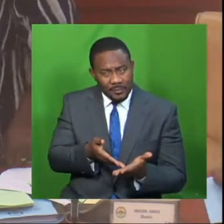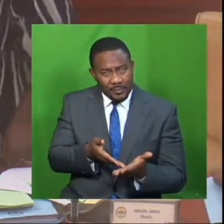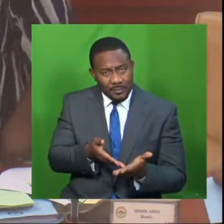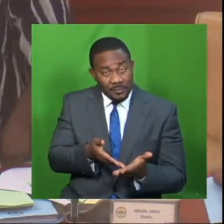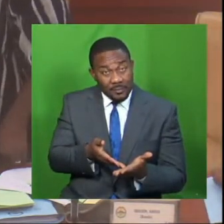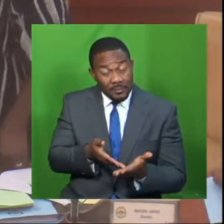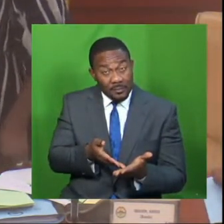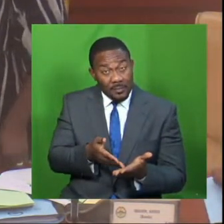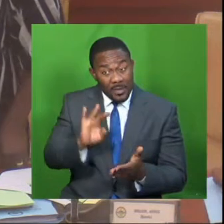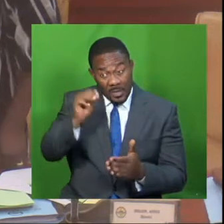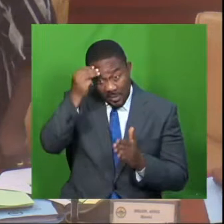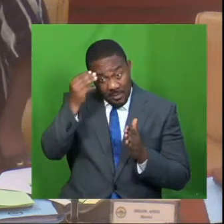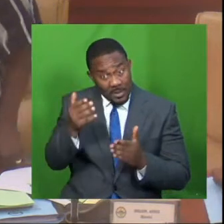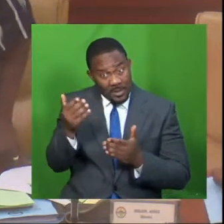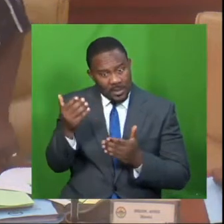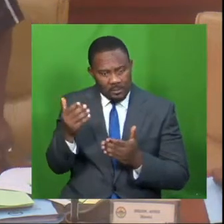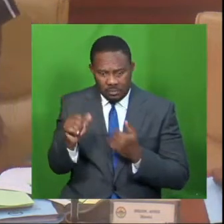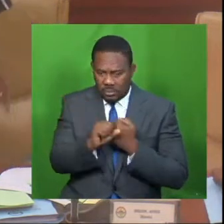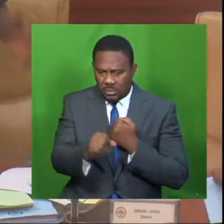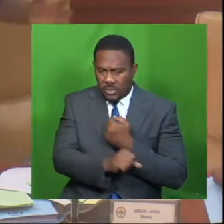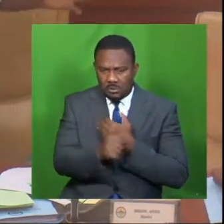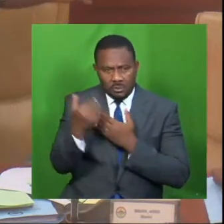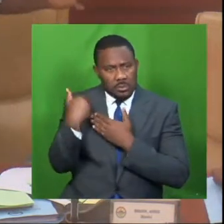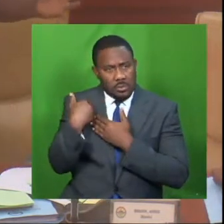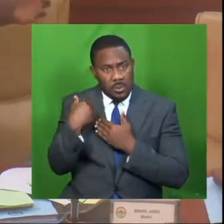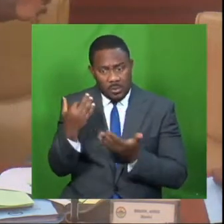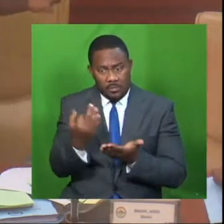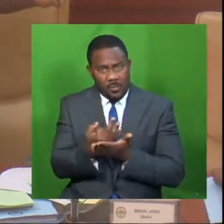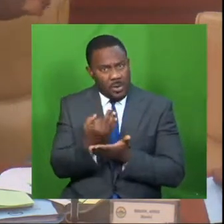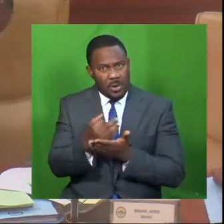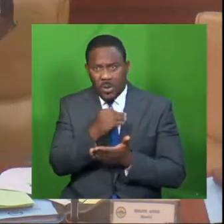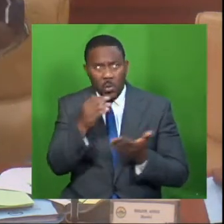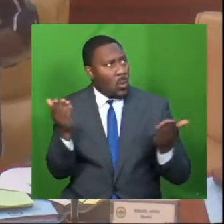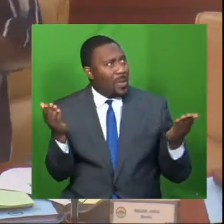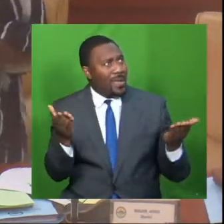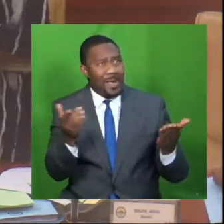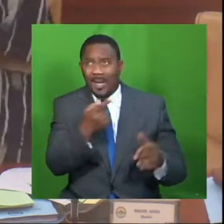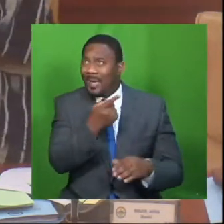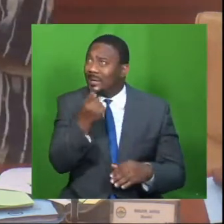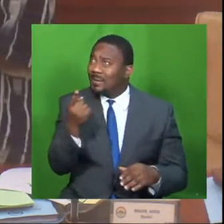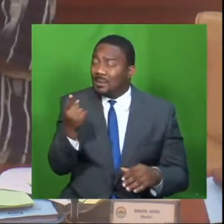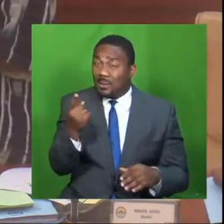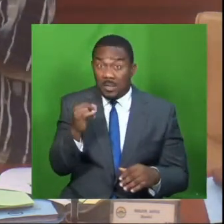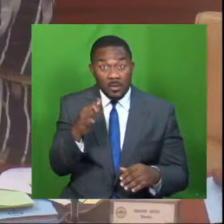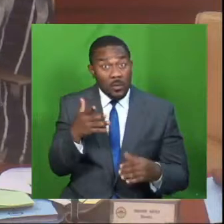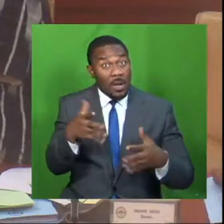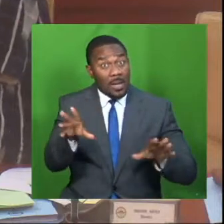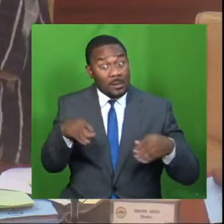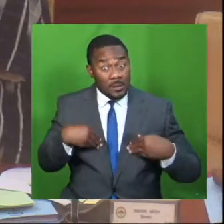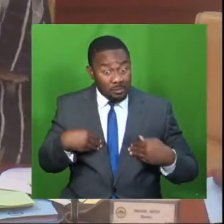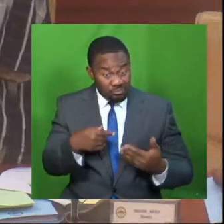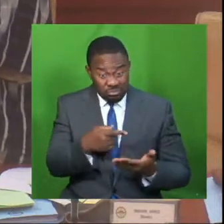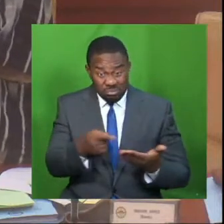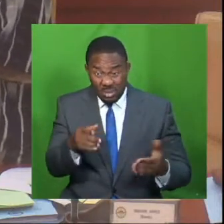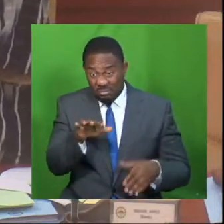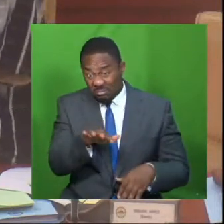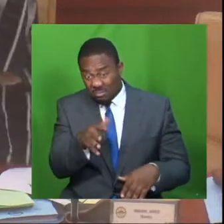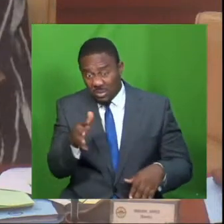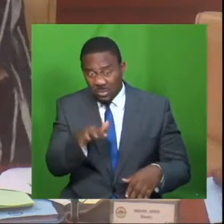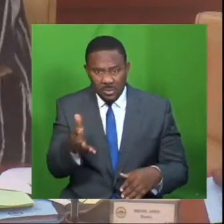we all adopted it. Therefore, everybody who is watching our business in this House know very